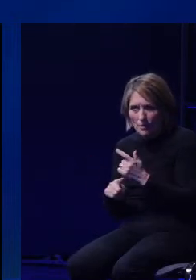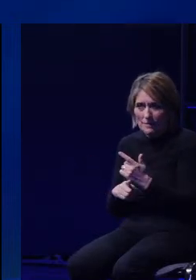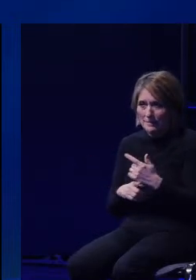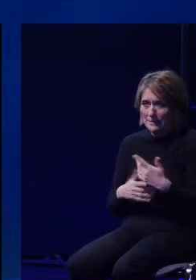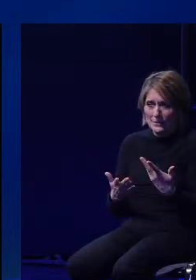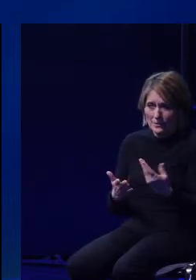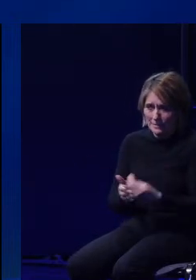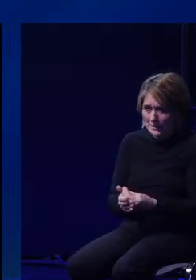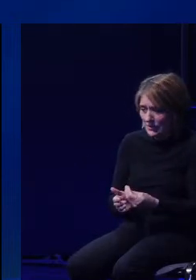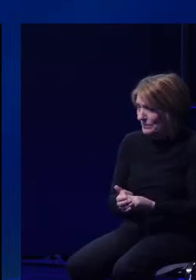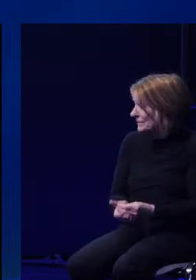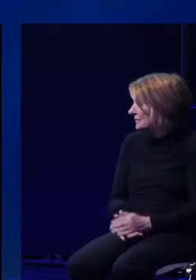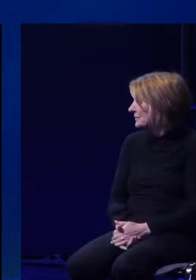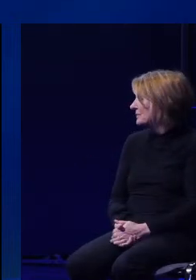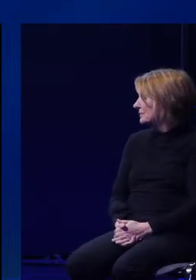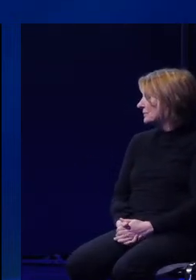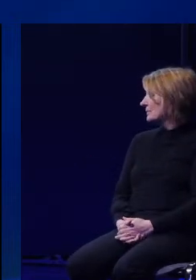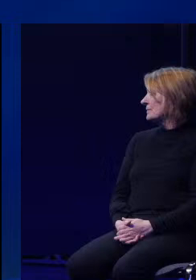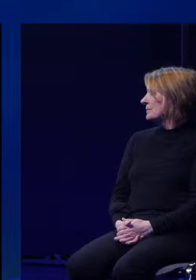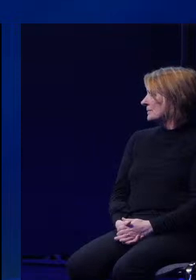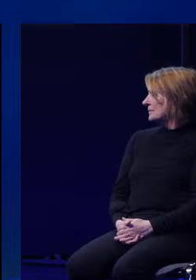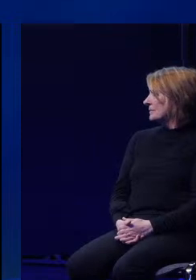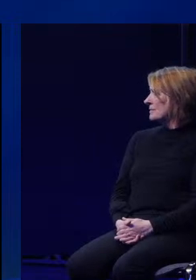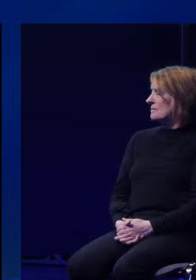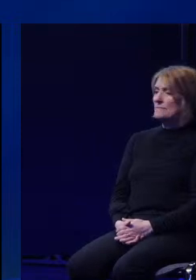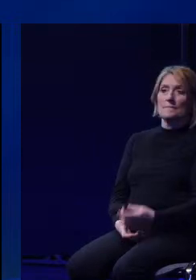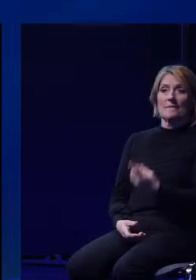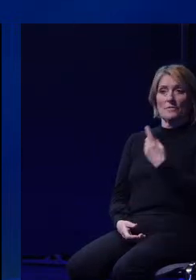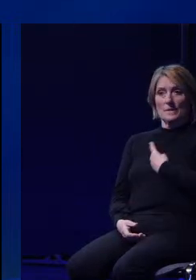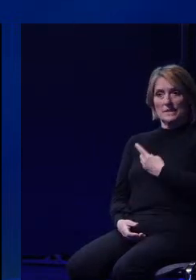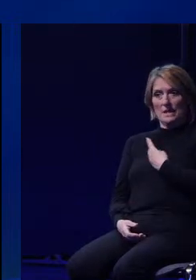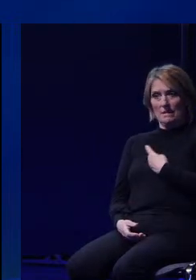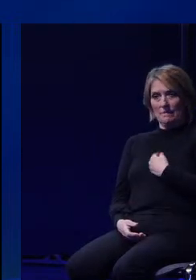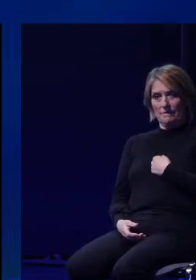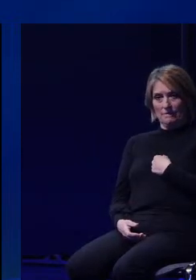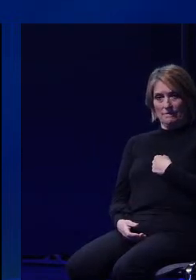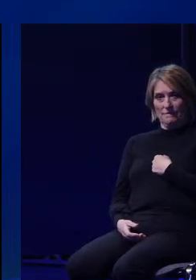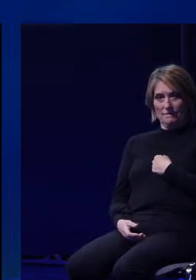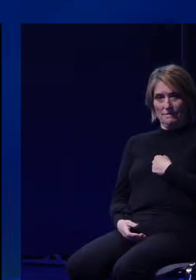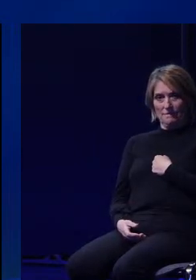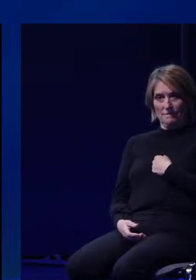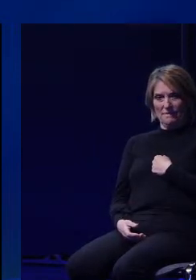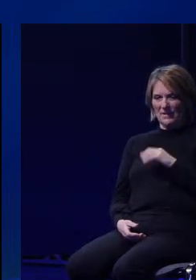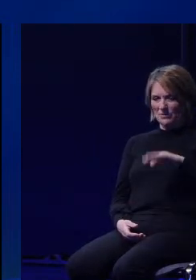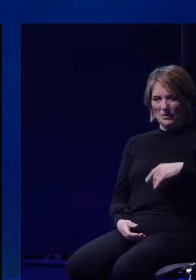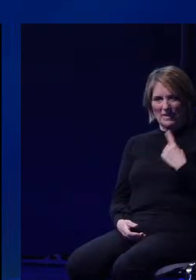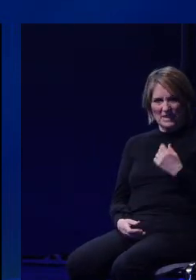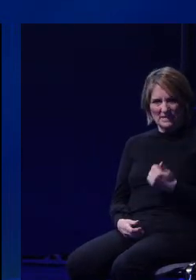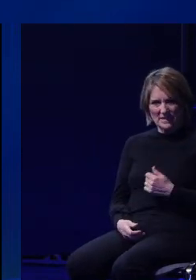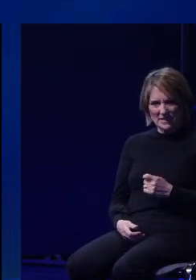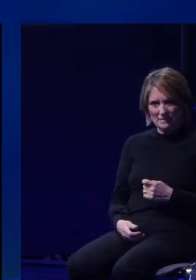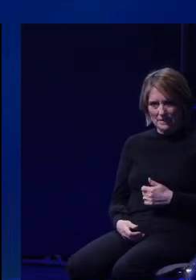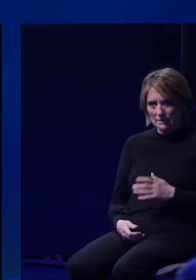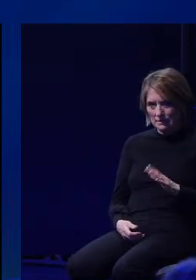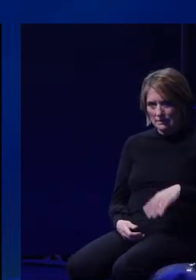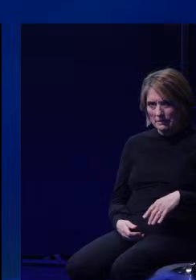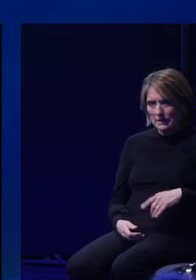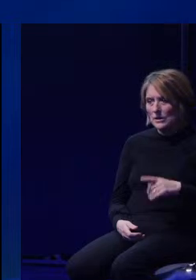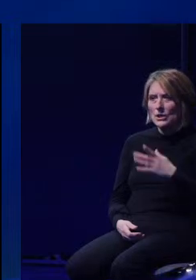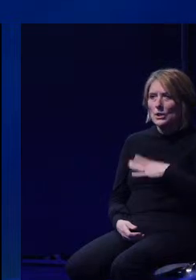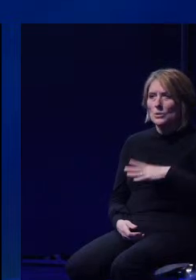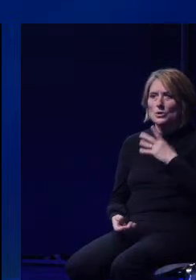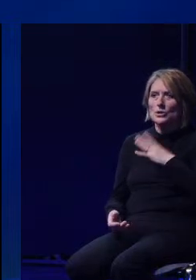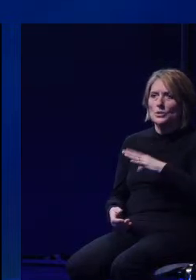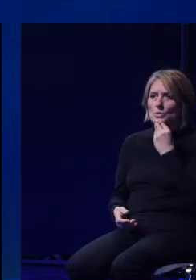So I'm just going to sort of answer this question a little bit myself. You would not want to use Radical if you have